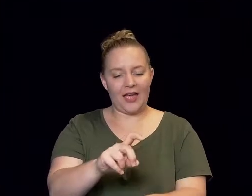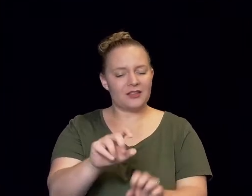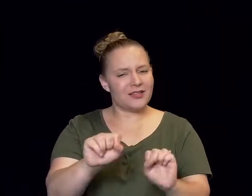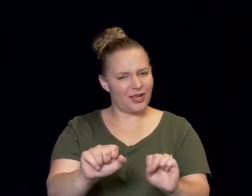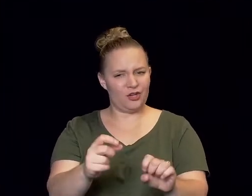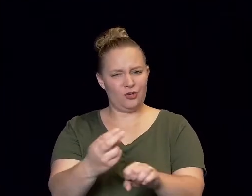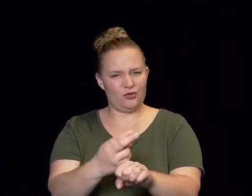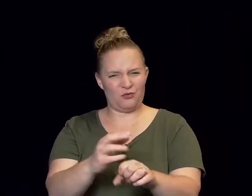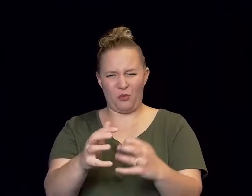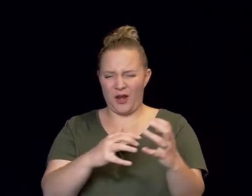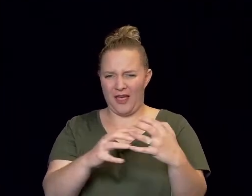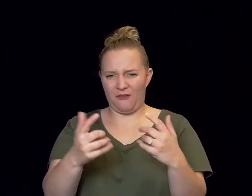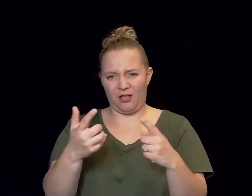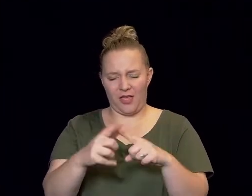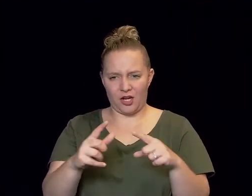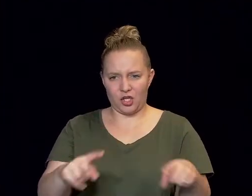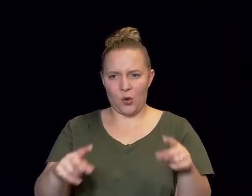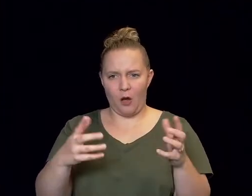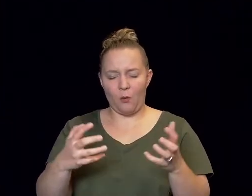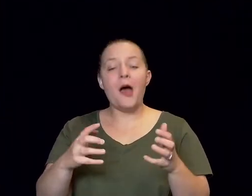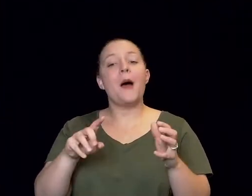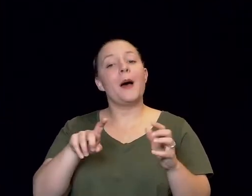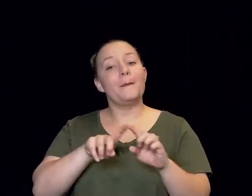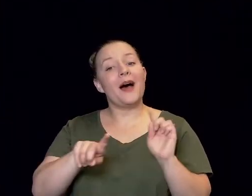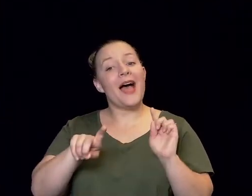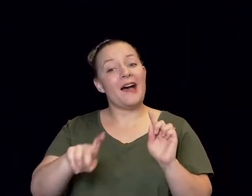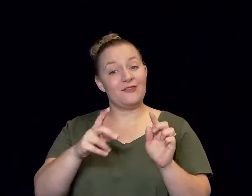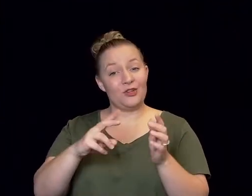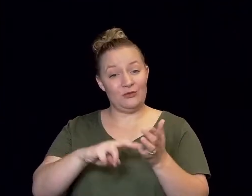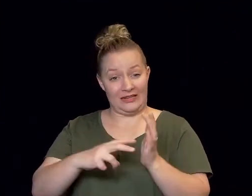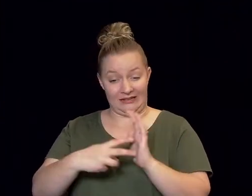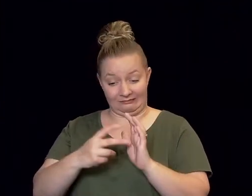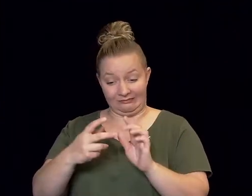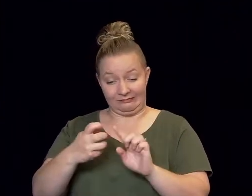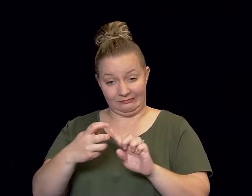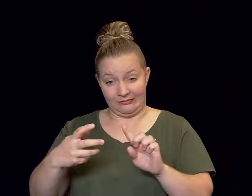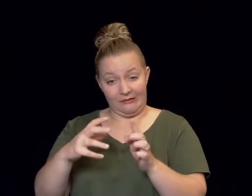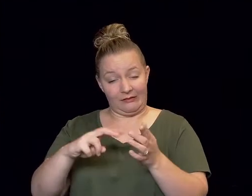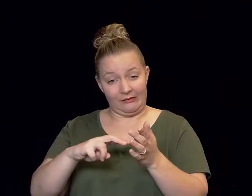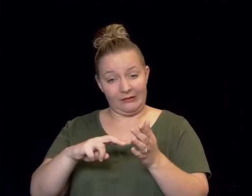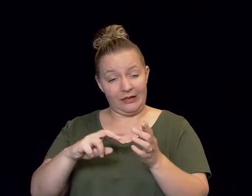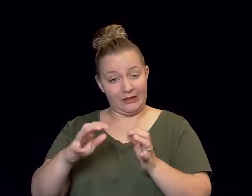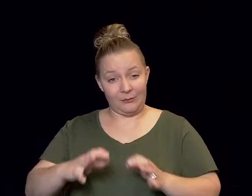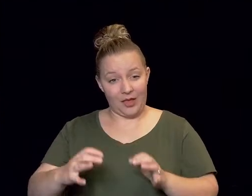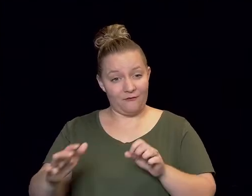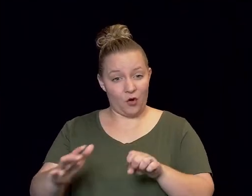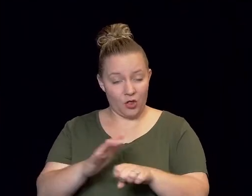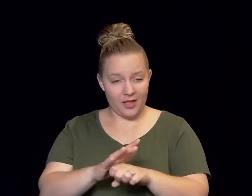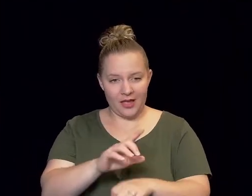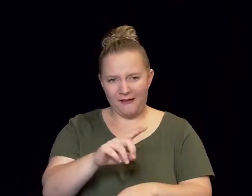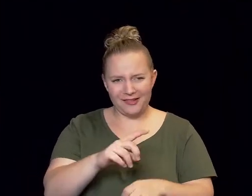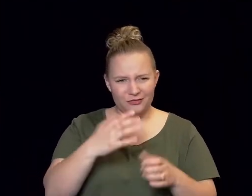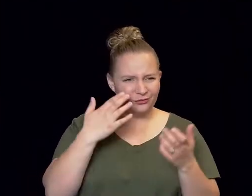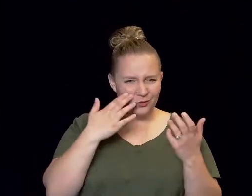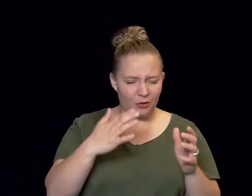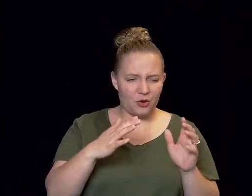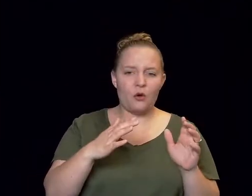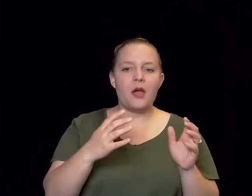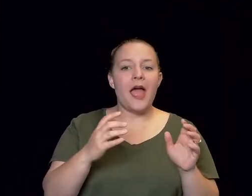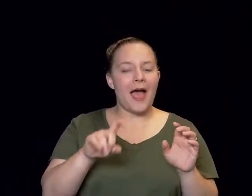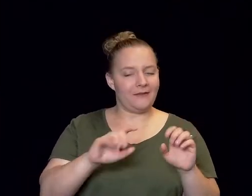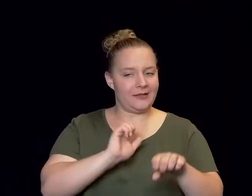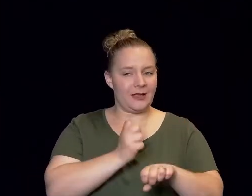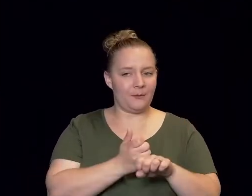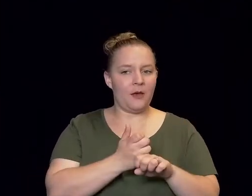make sure that you define it fully. So x, what do I not know? Well, what I don't know is set up an expression to find how much money Josiah has